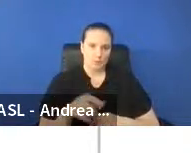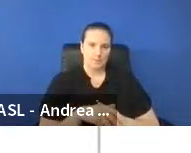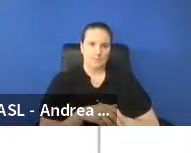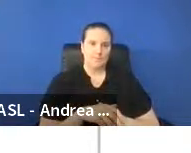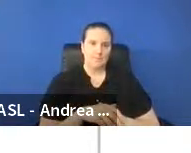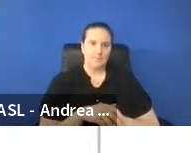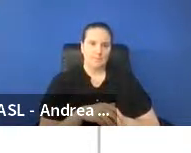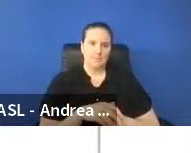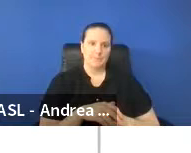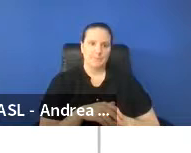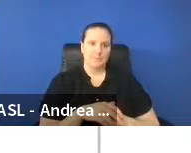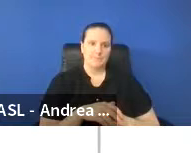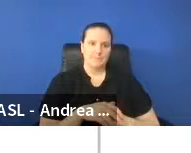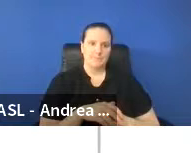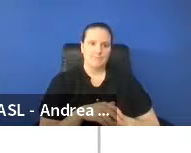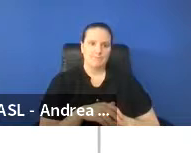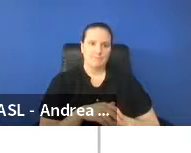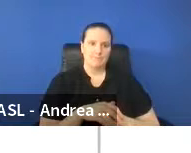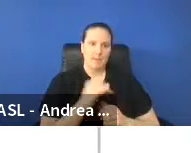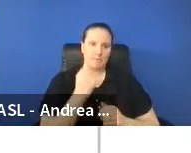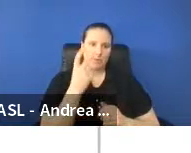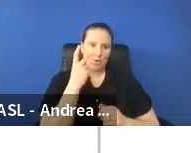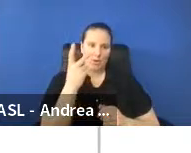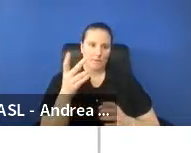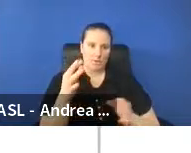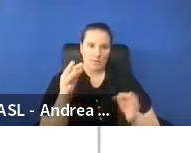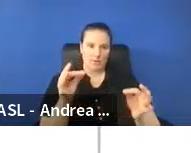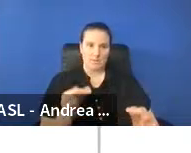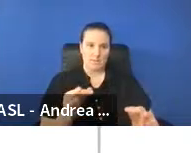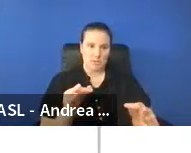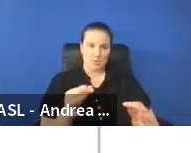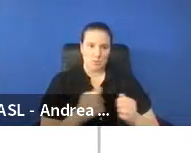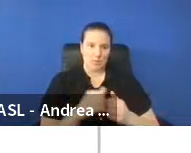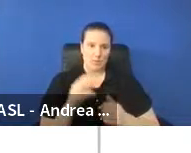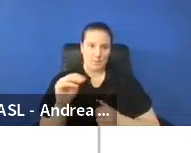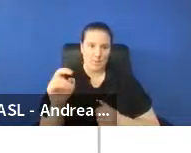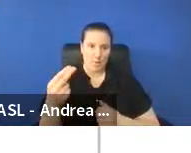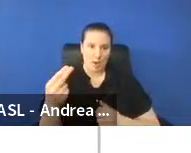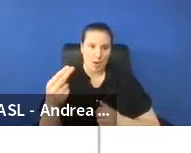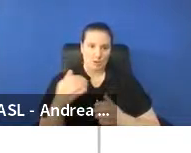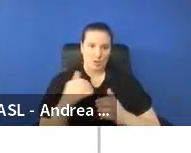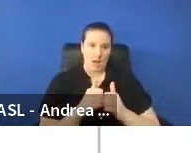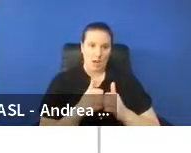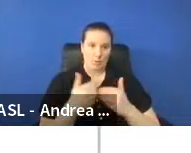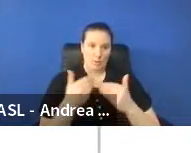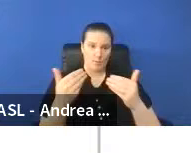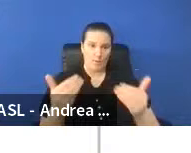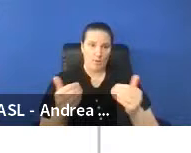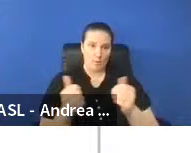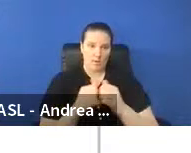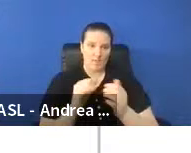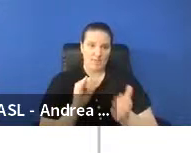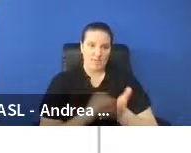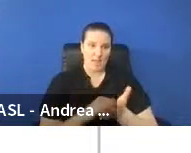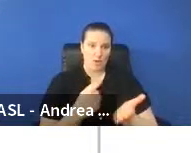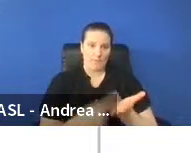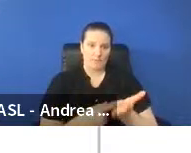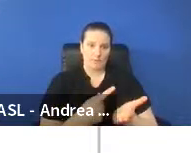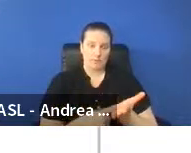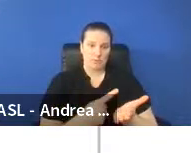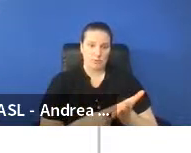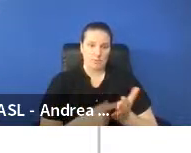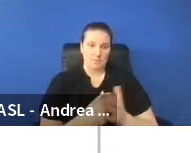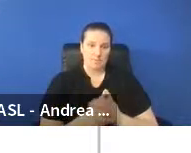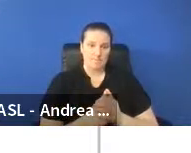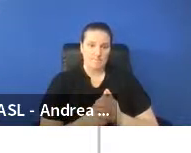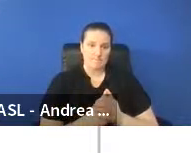it's going to be, you're looking for decisions around March about how we move forward with that conversation.